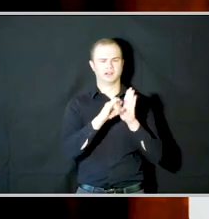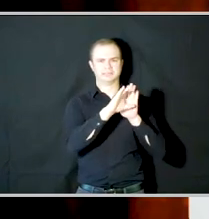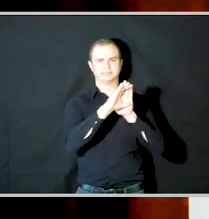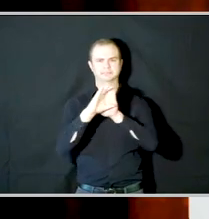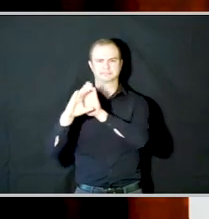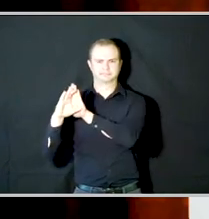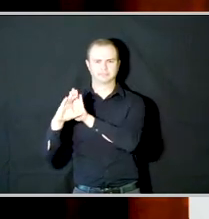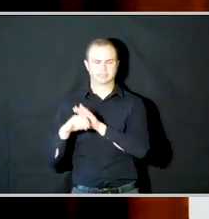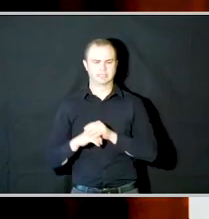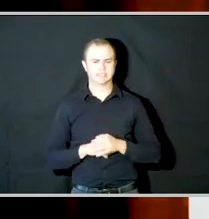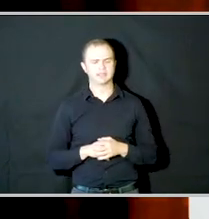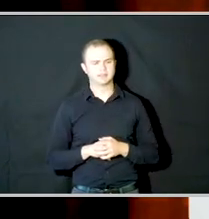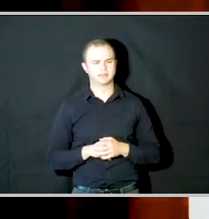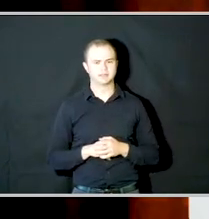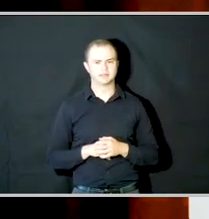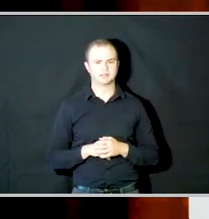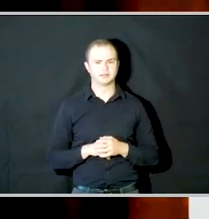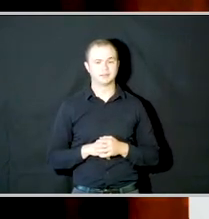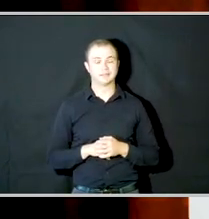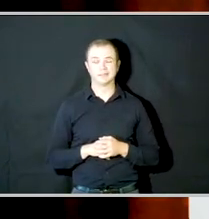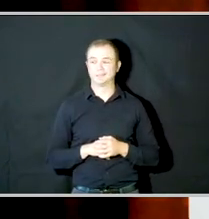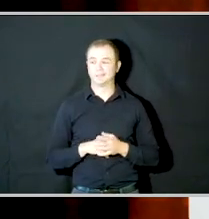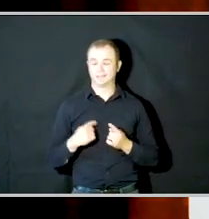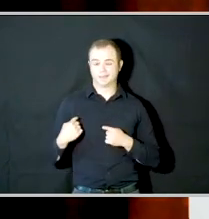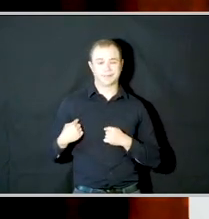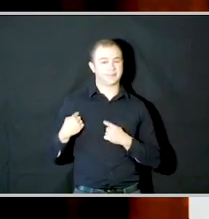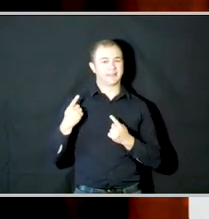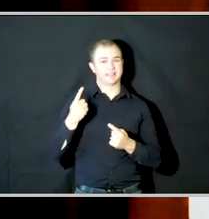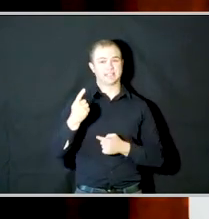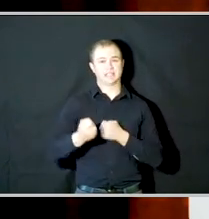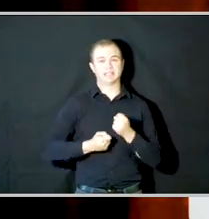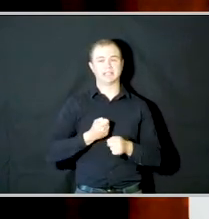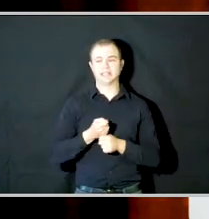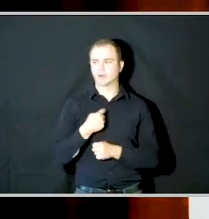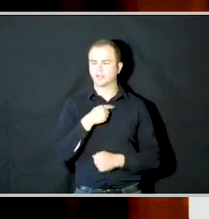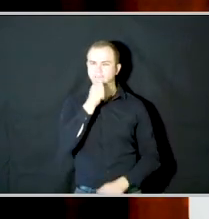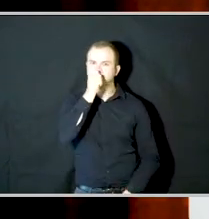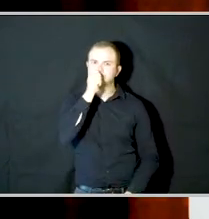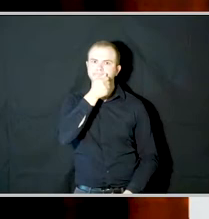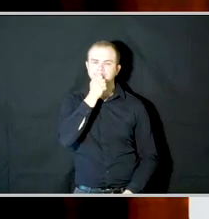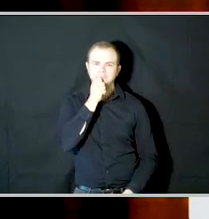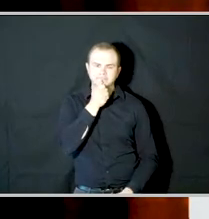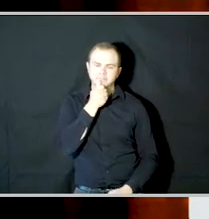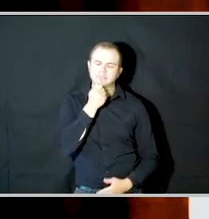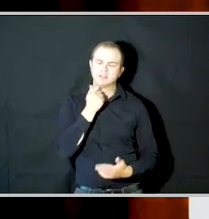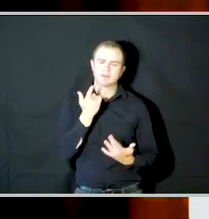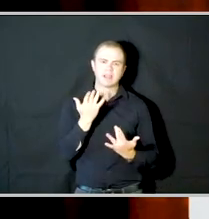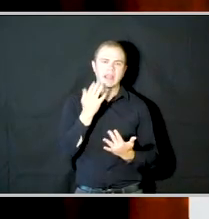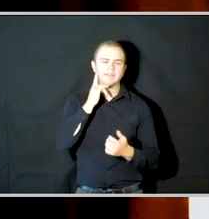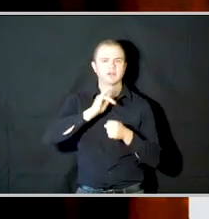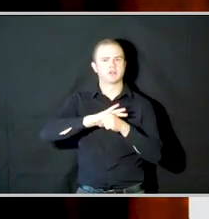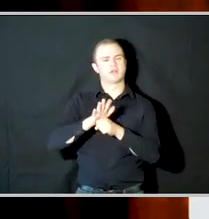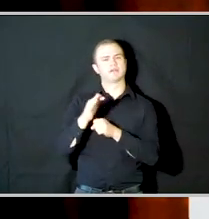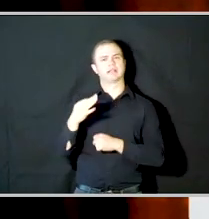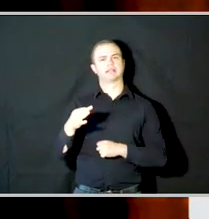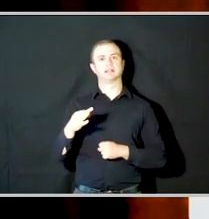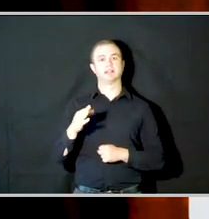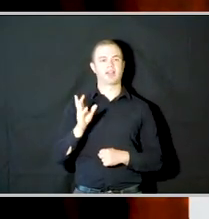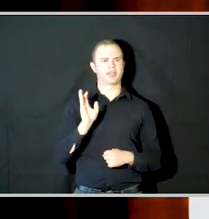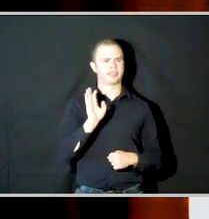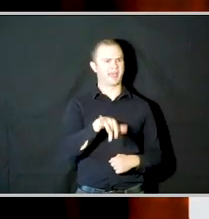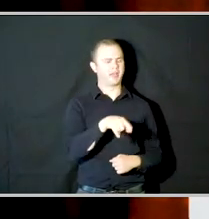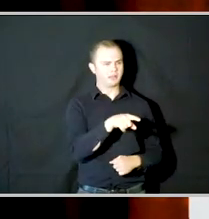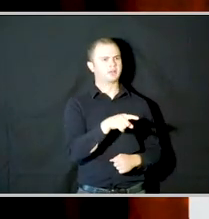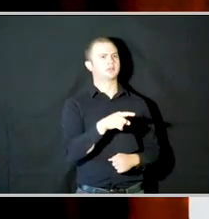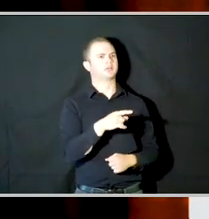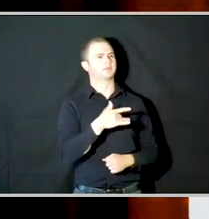over the course of the last year, we've all kind of suffered through COVID-19, And this piece stood out to me because it was one of the first pieces